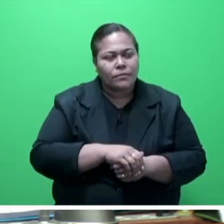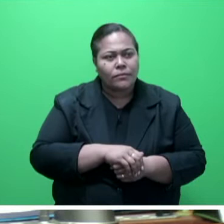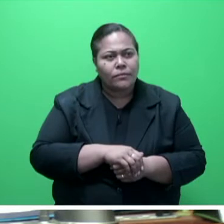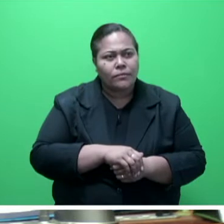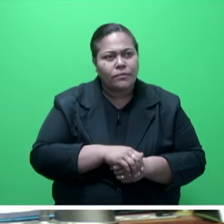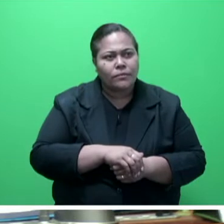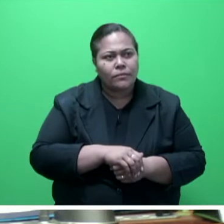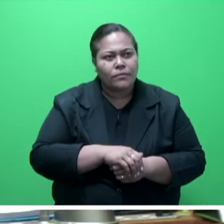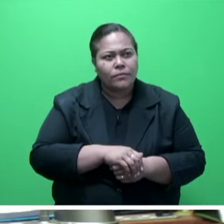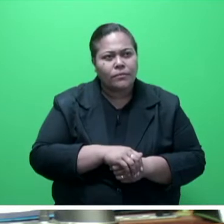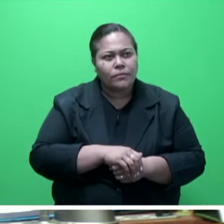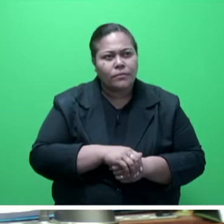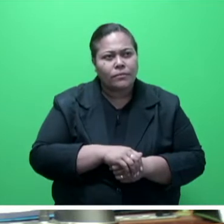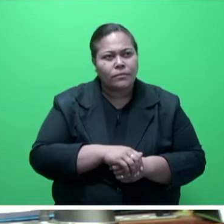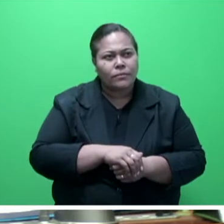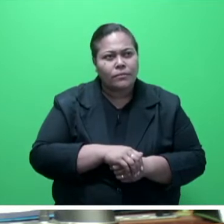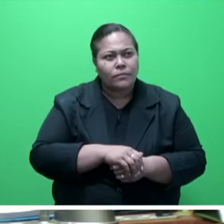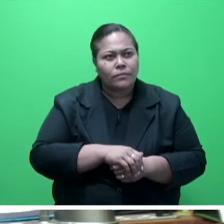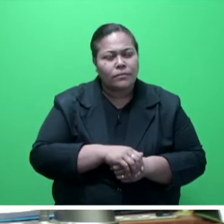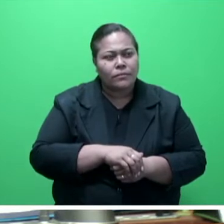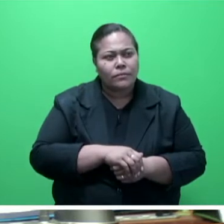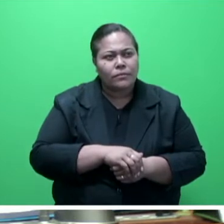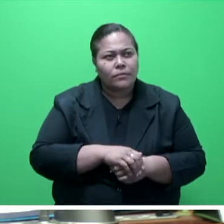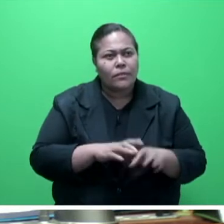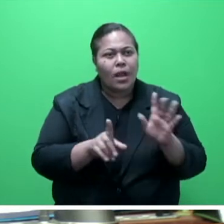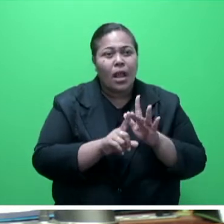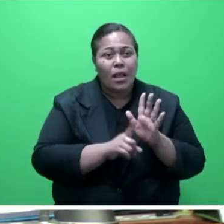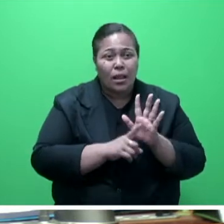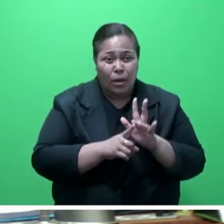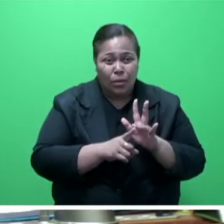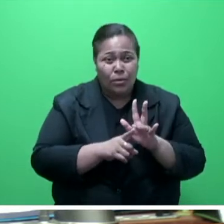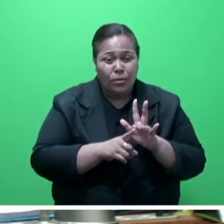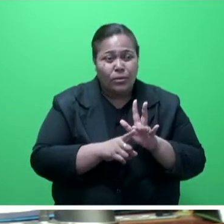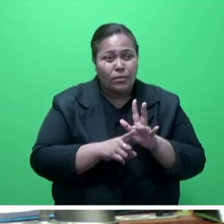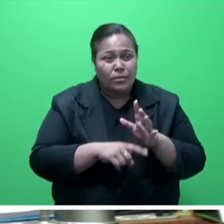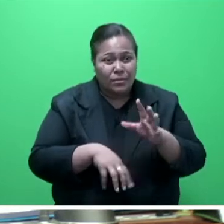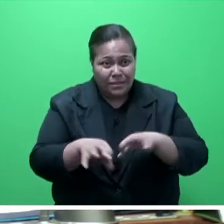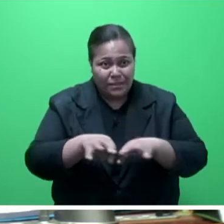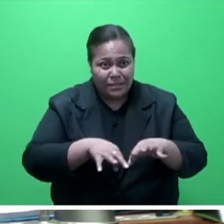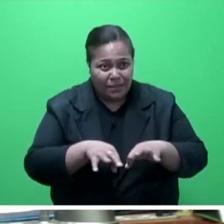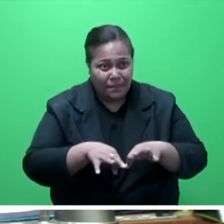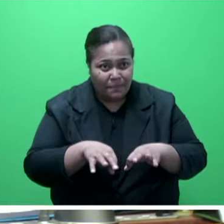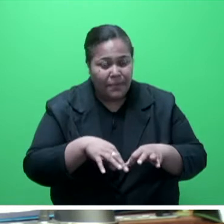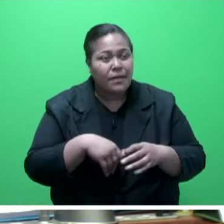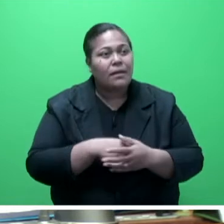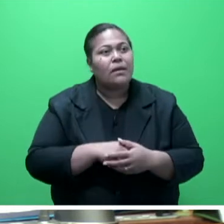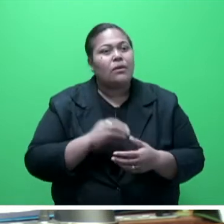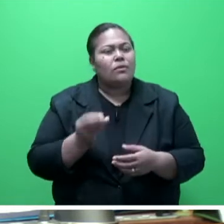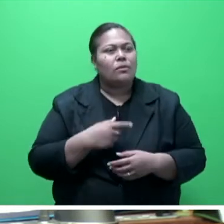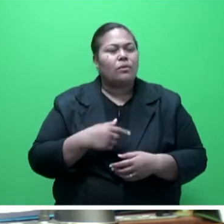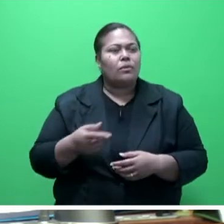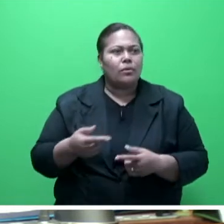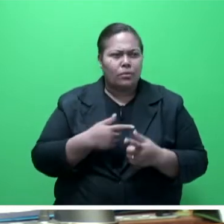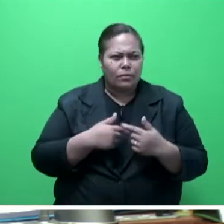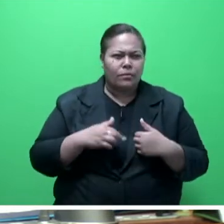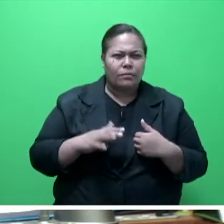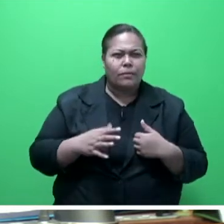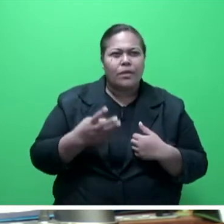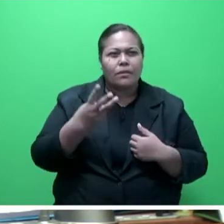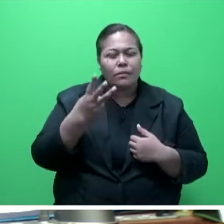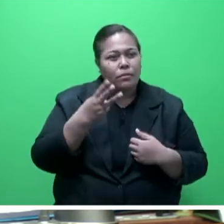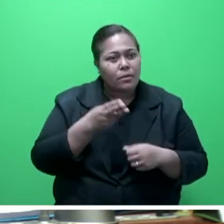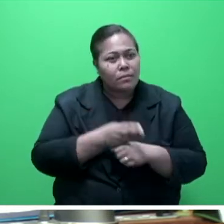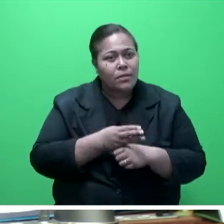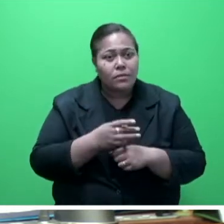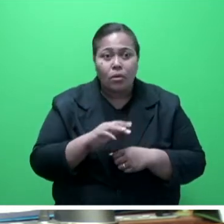nuclear the farm there. So maybe by another 3 months' time or